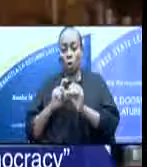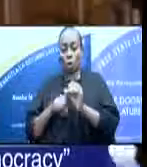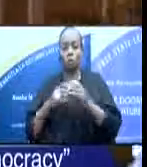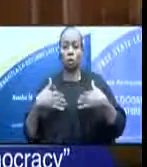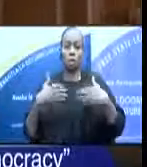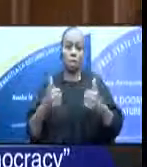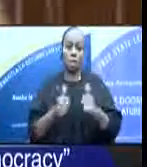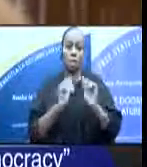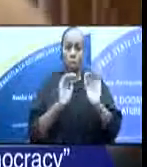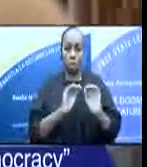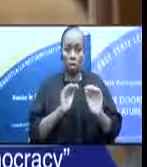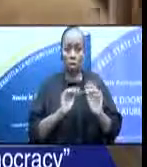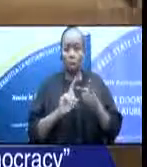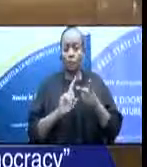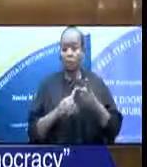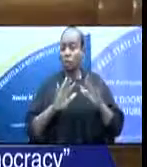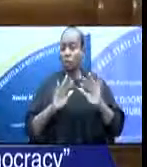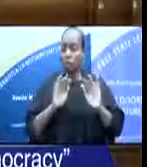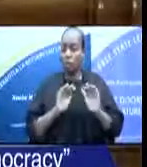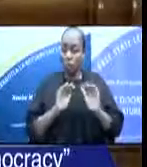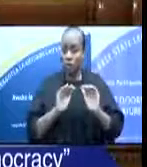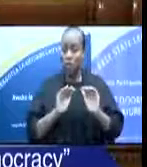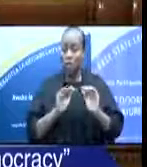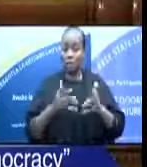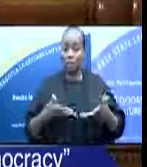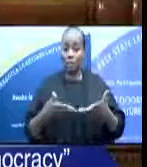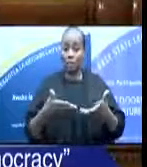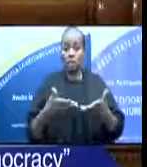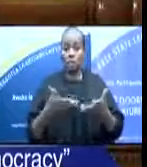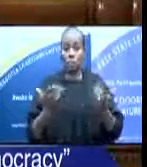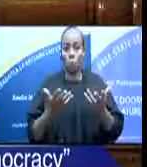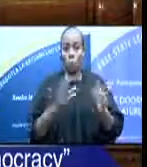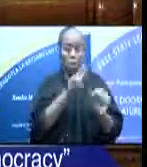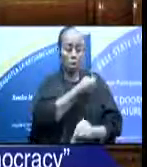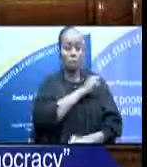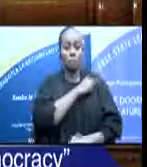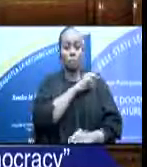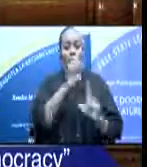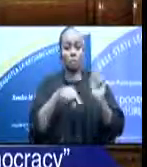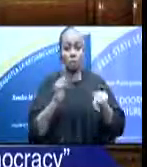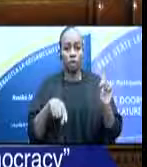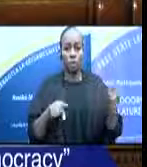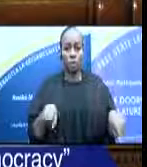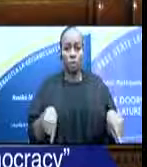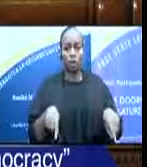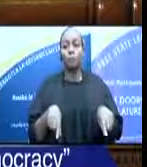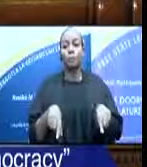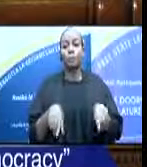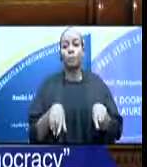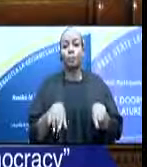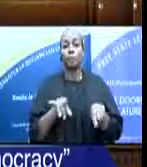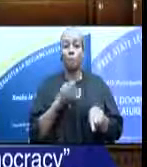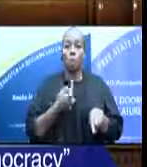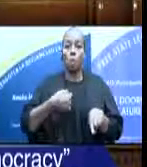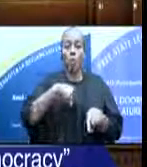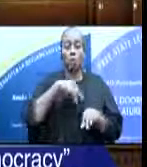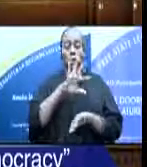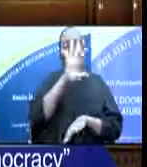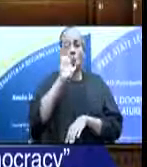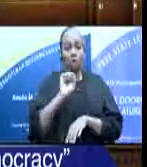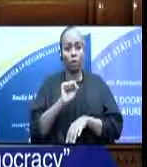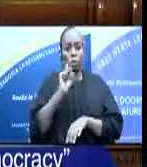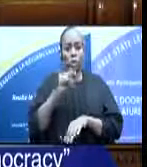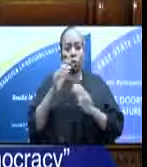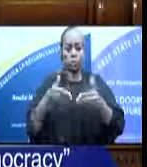care services in our health facilities. It is our assertion that all South Africans should feel